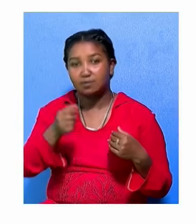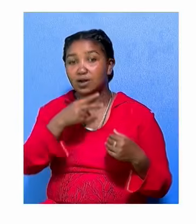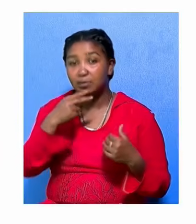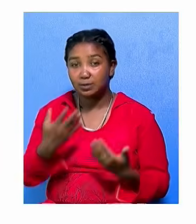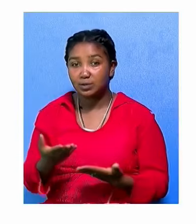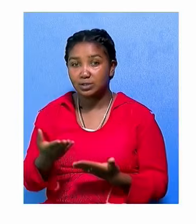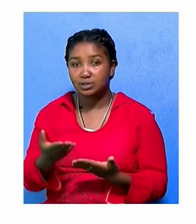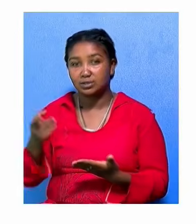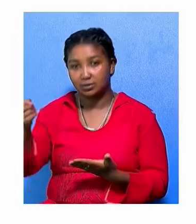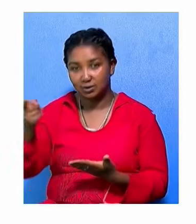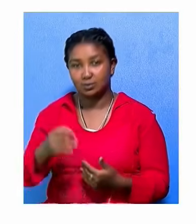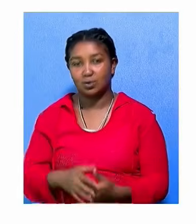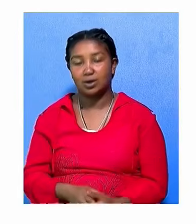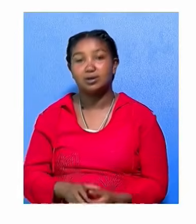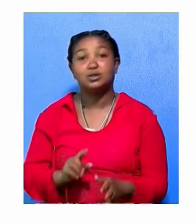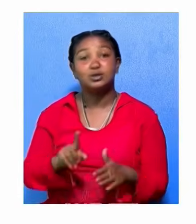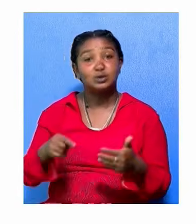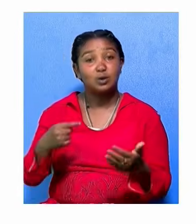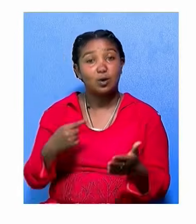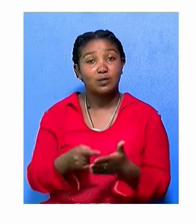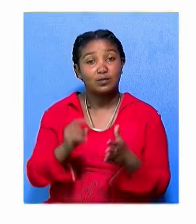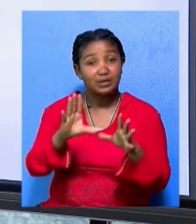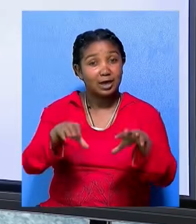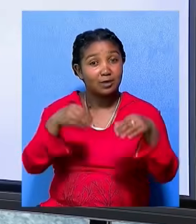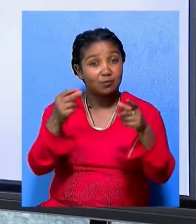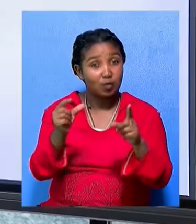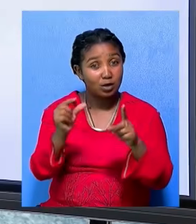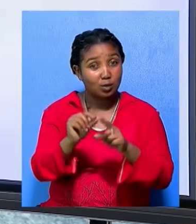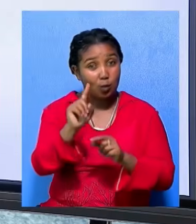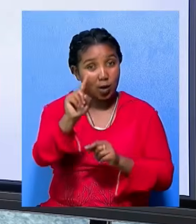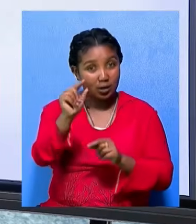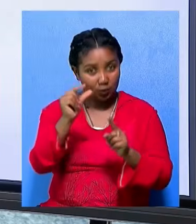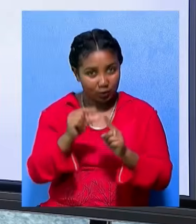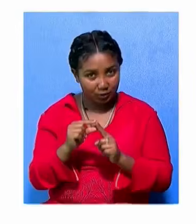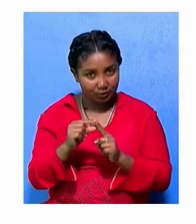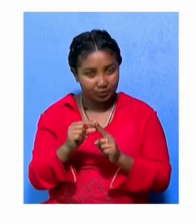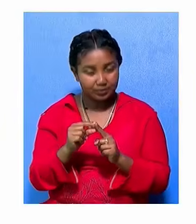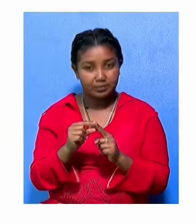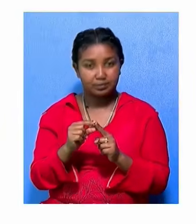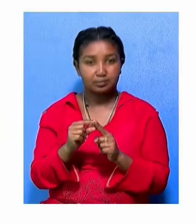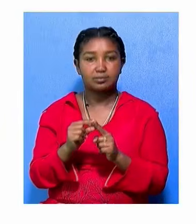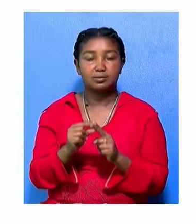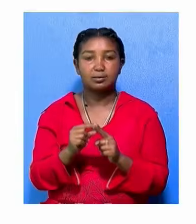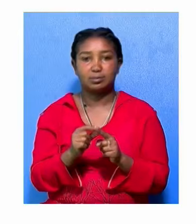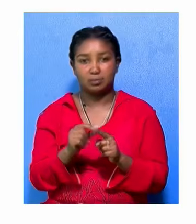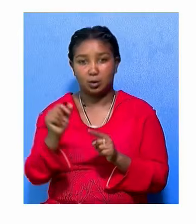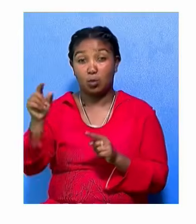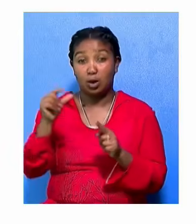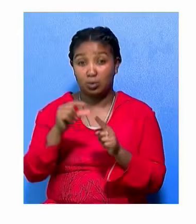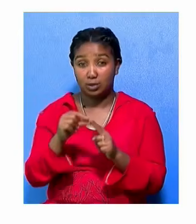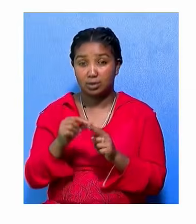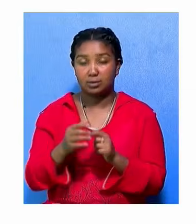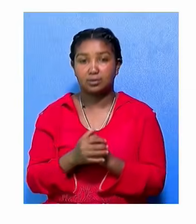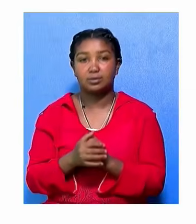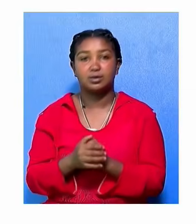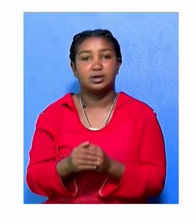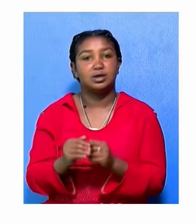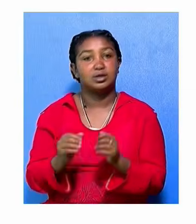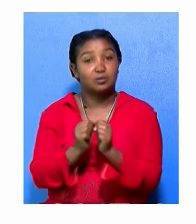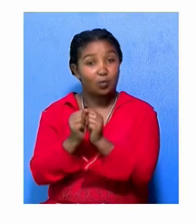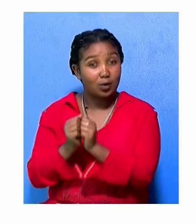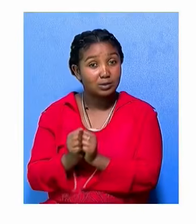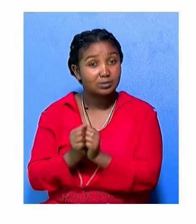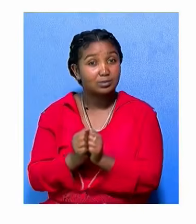verb? This one. So if the given word is one word, just this one is one word, it